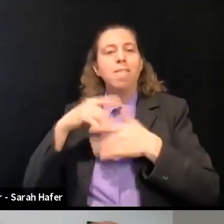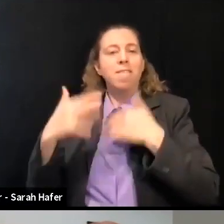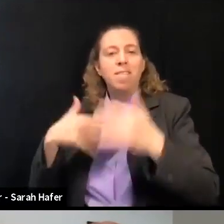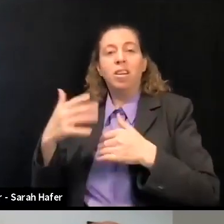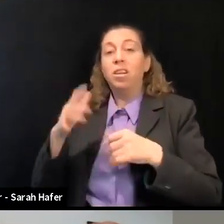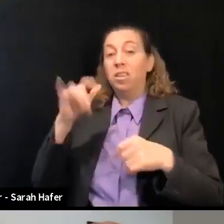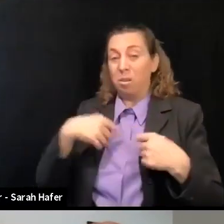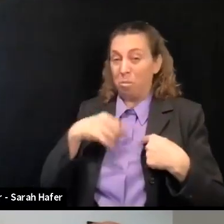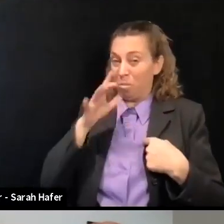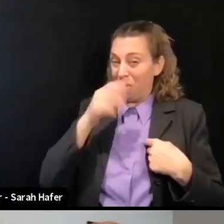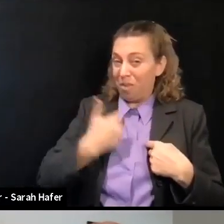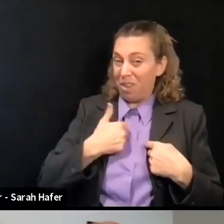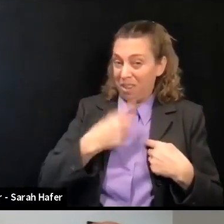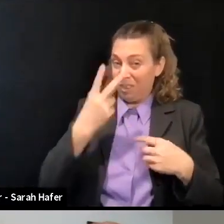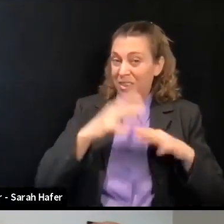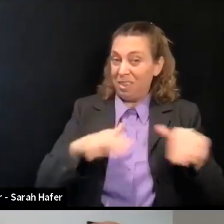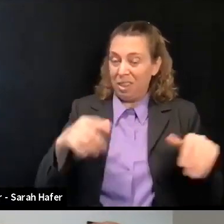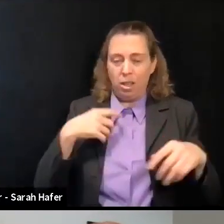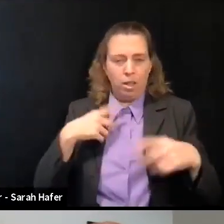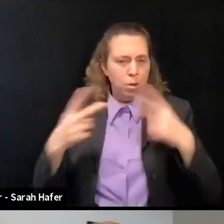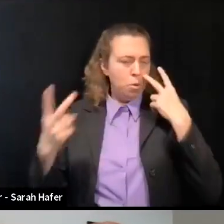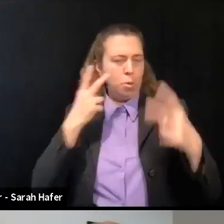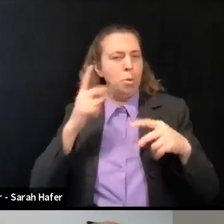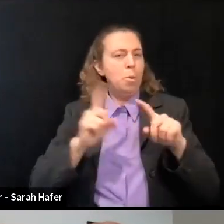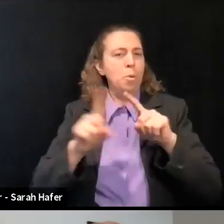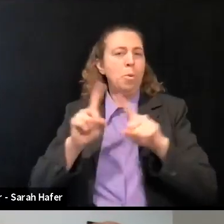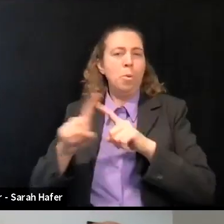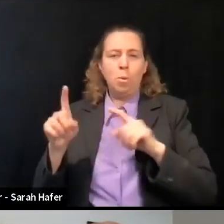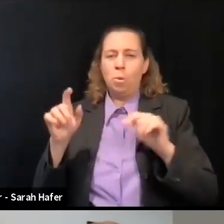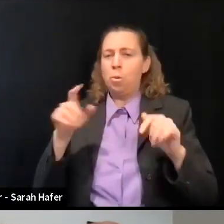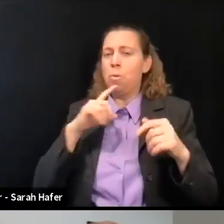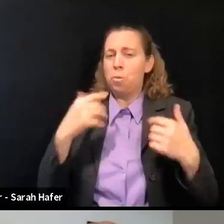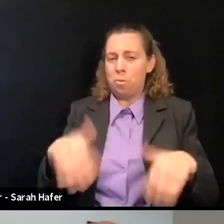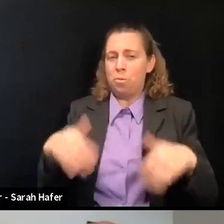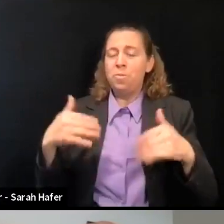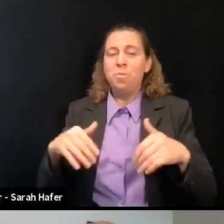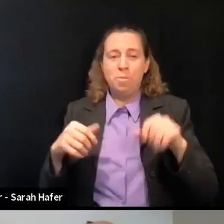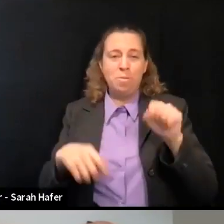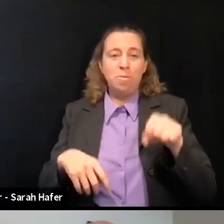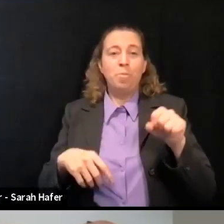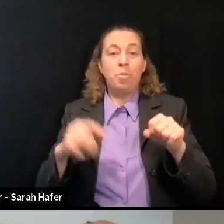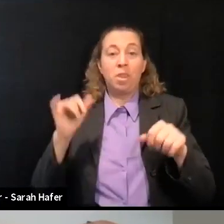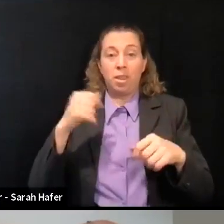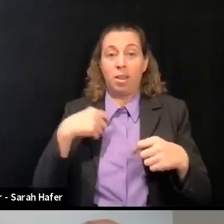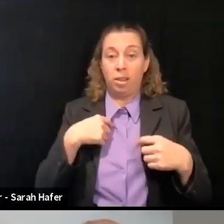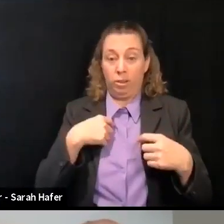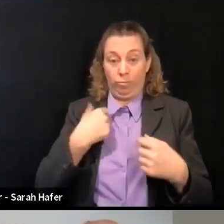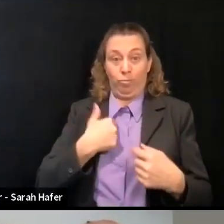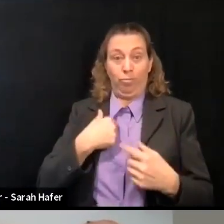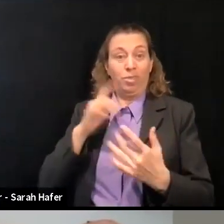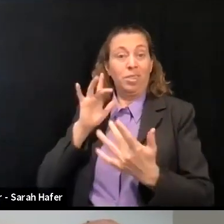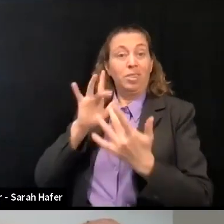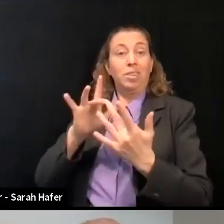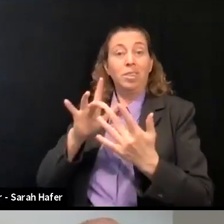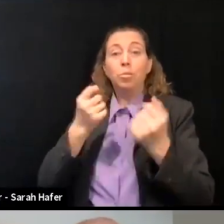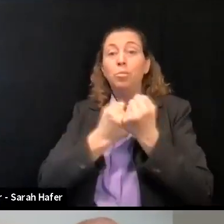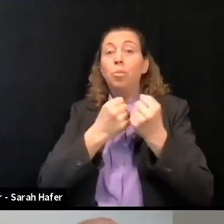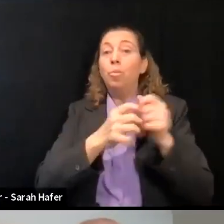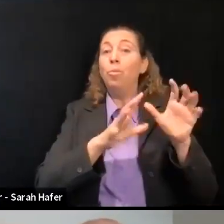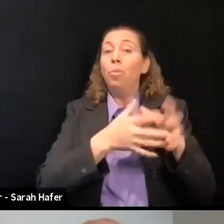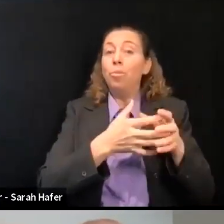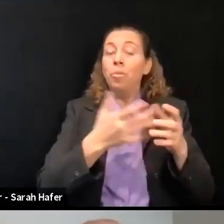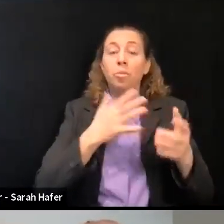now, I also recognize the importance of me reaching out to my support networks, my partners, my